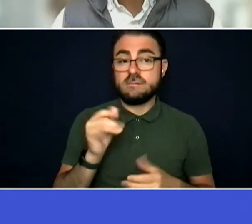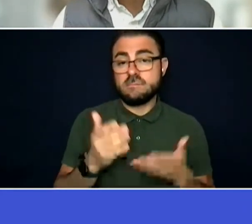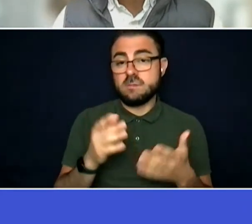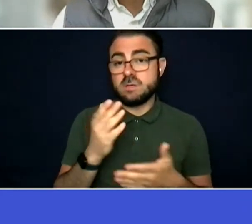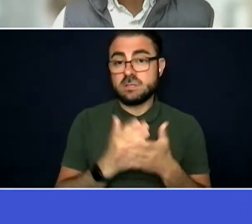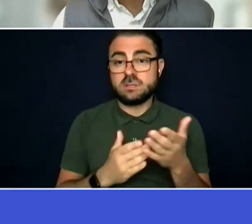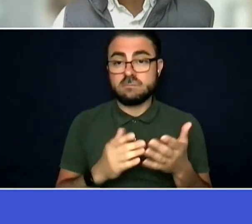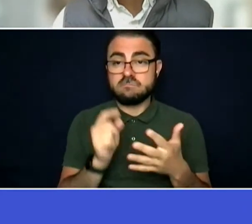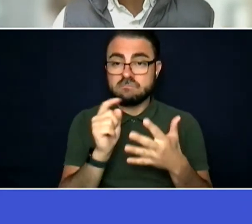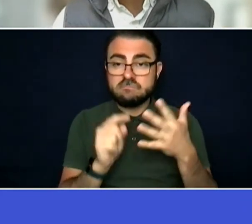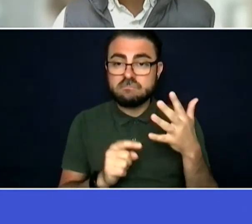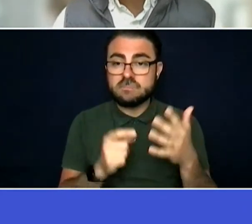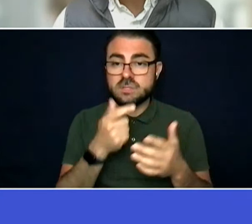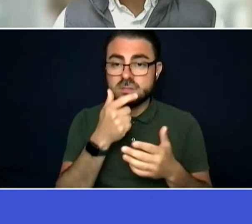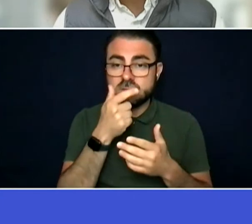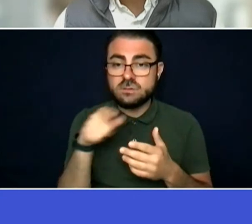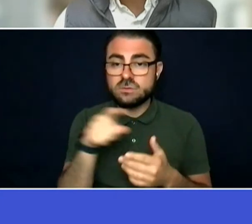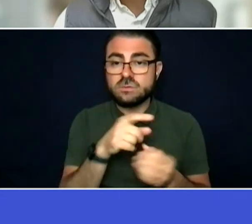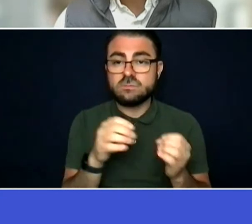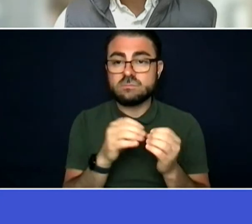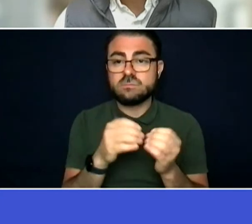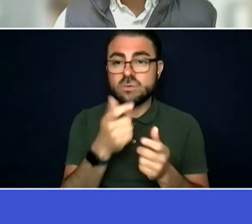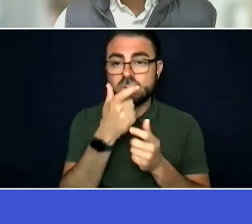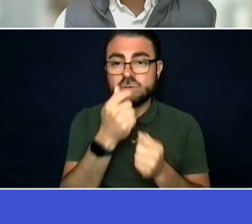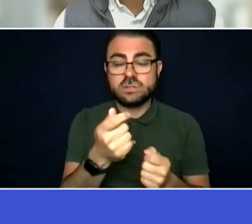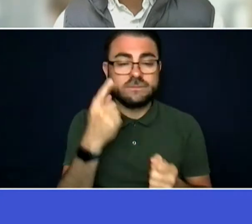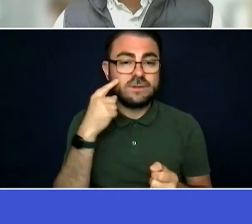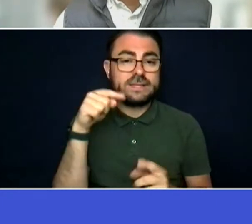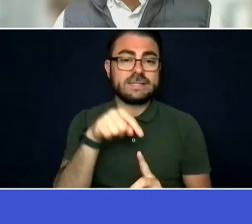specific outcomes and goals that we're projecting in this draft.